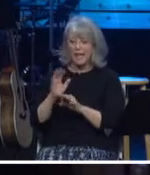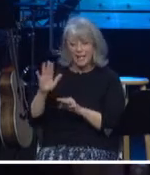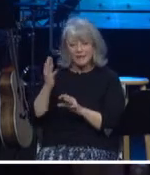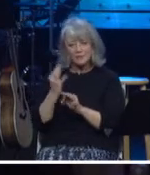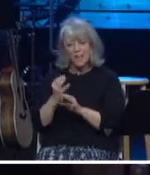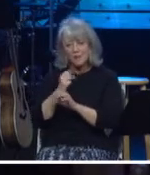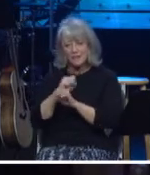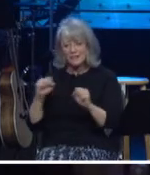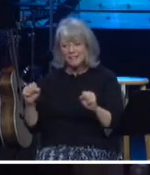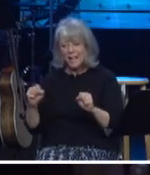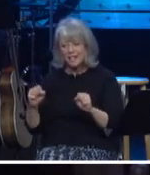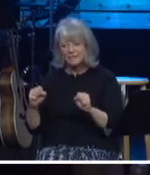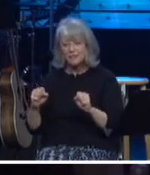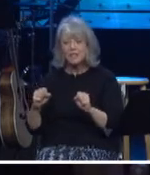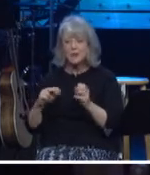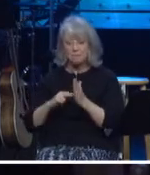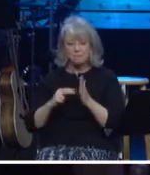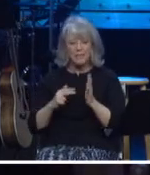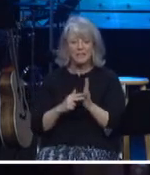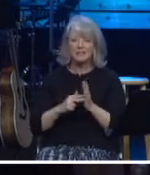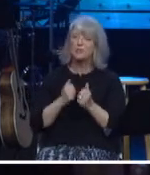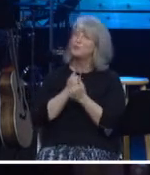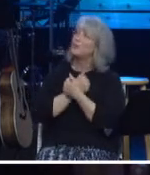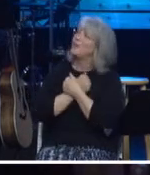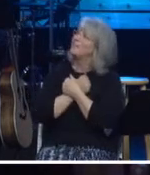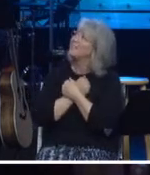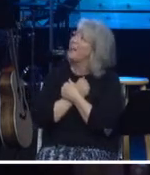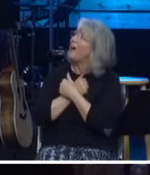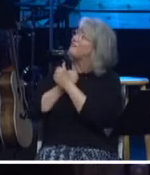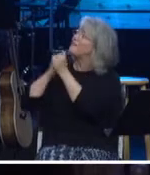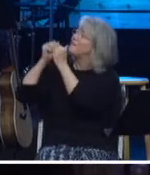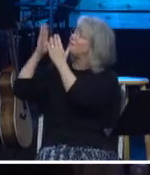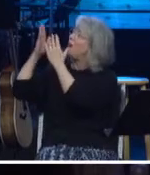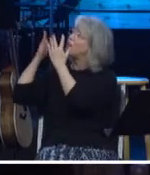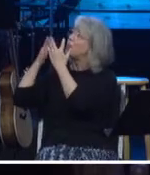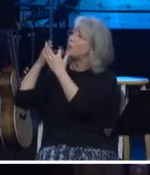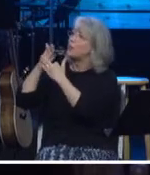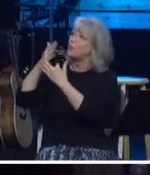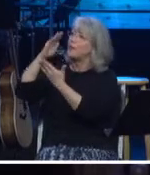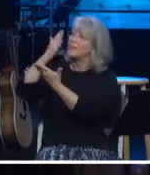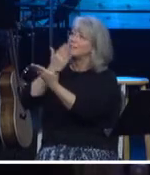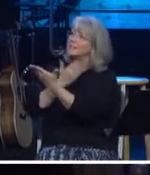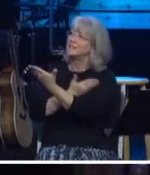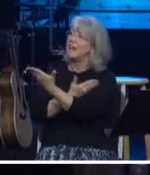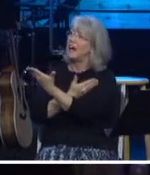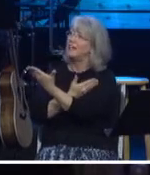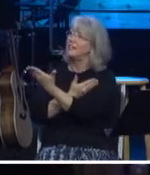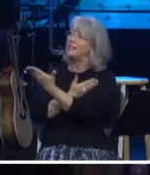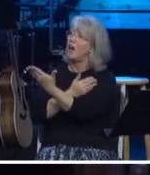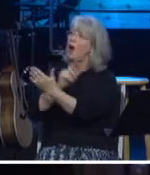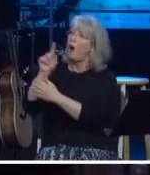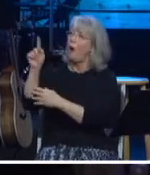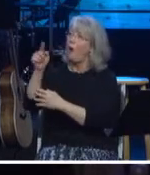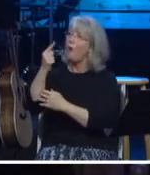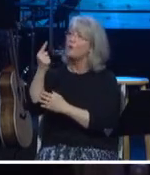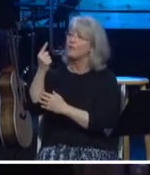The faith that saves is the faith that loves the Father through the Son primarily and